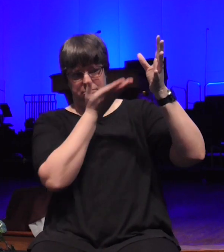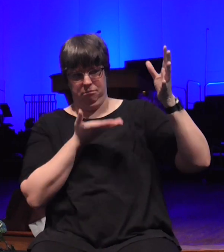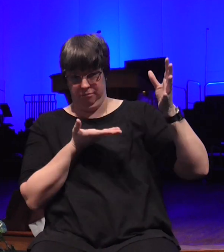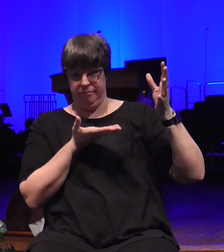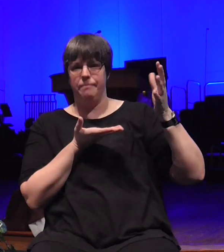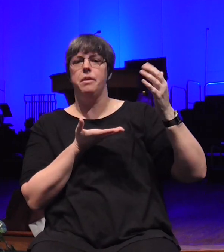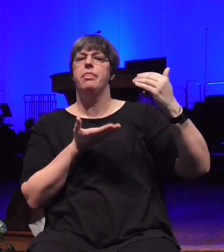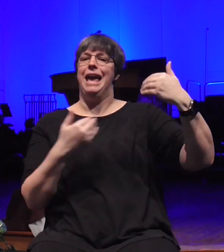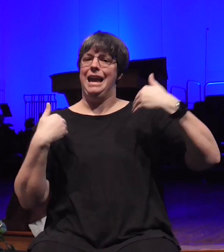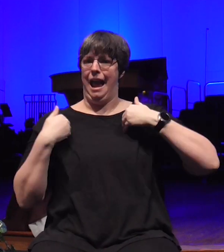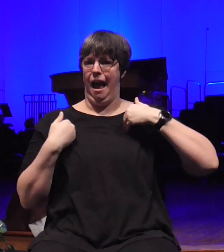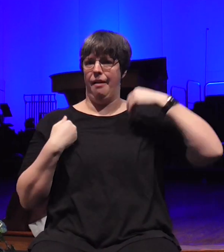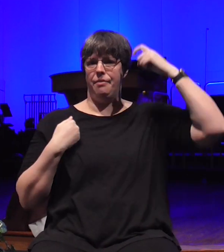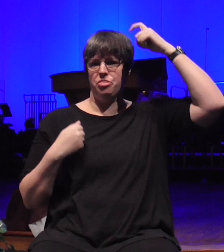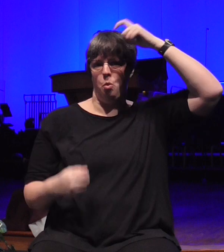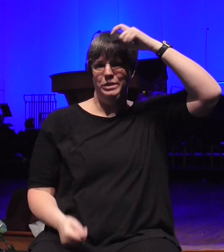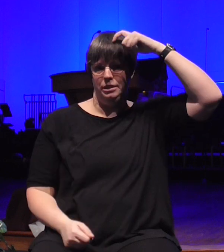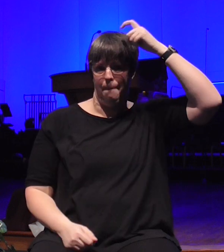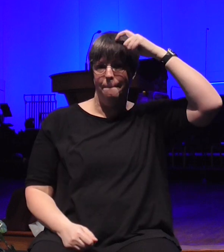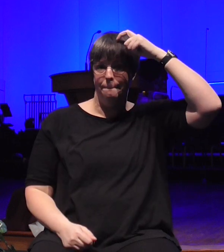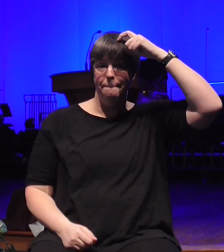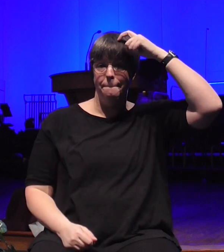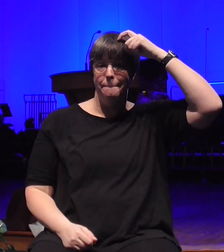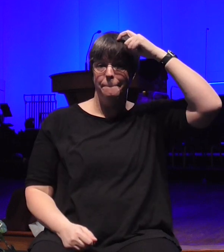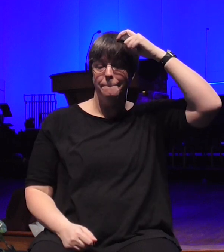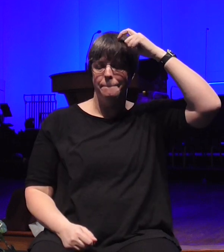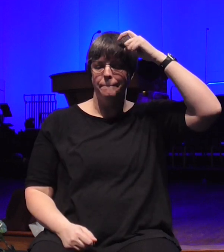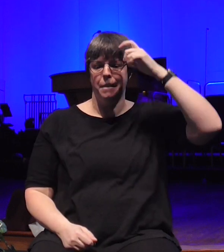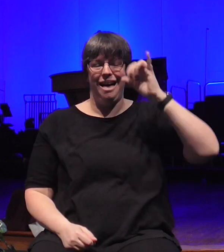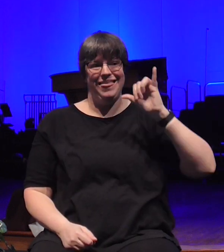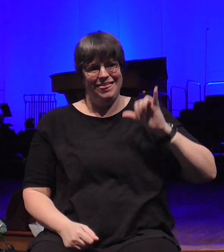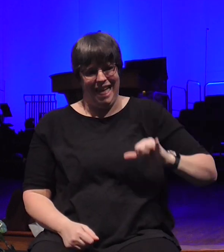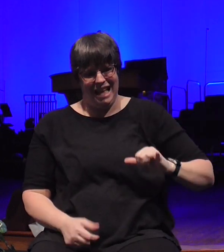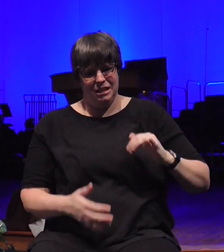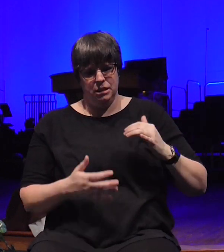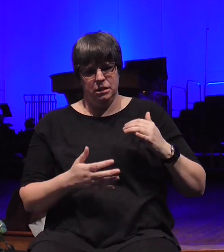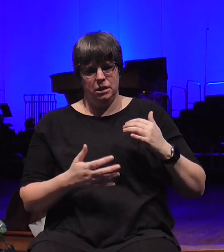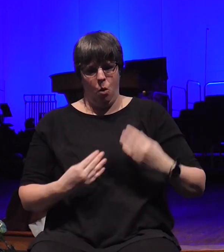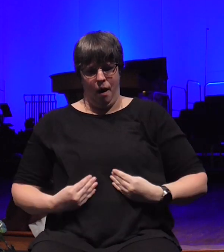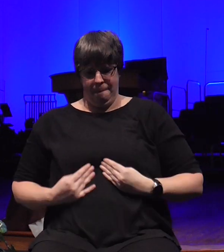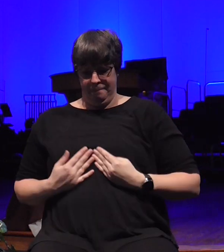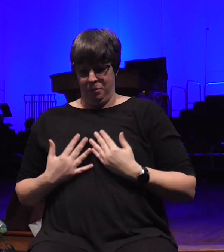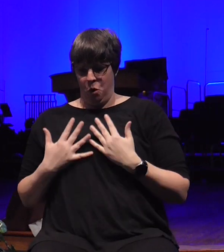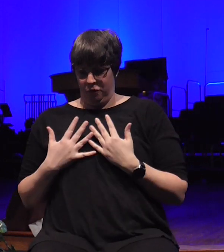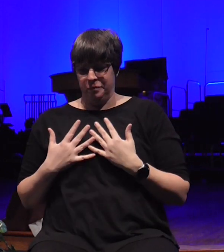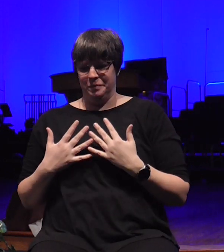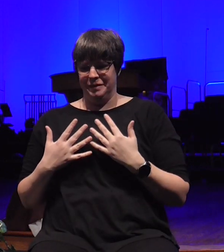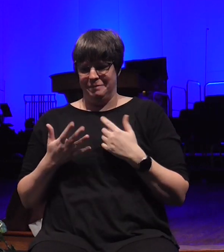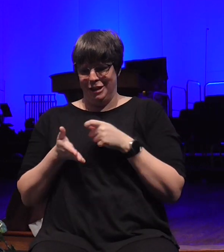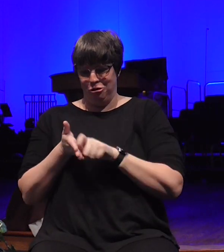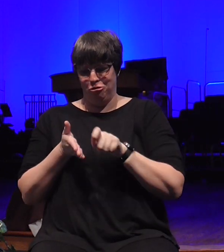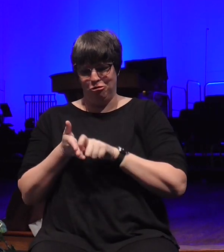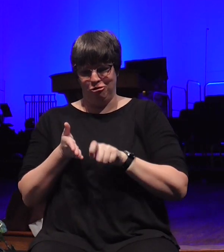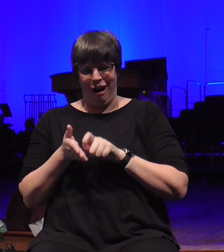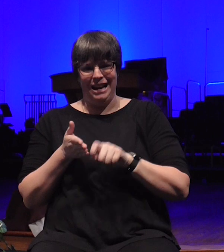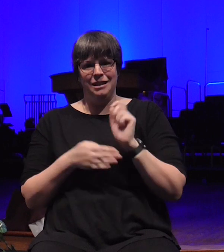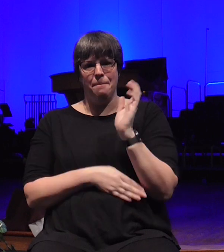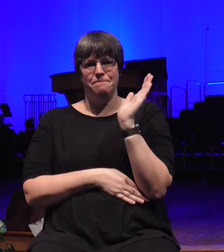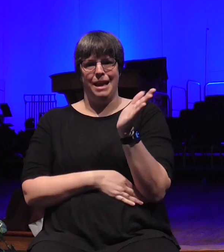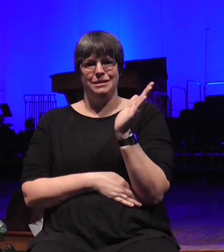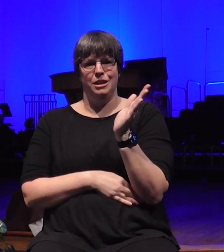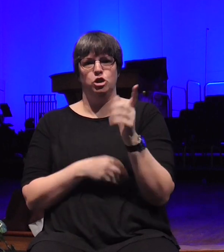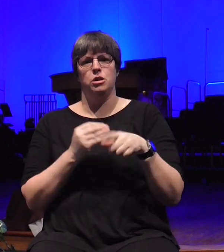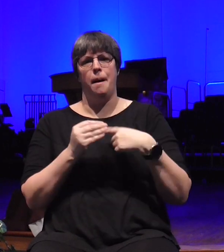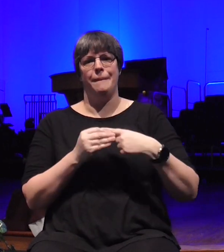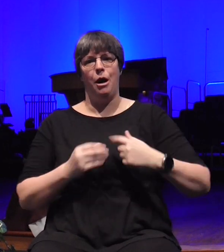the tribe. And that's what moved me to want to write a message about the life